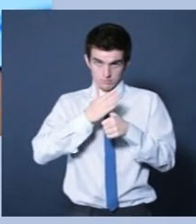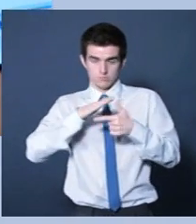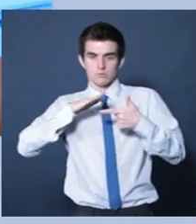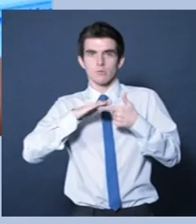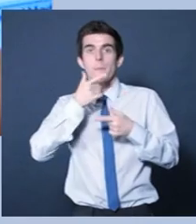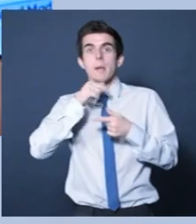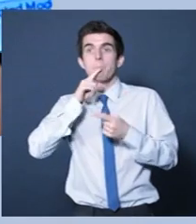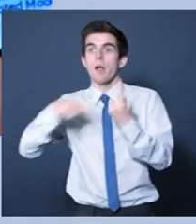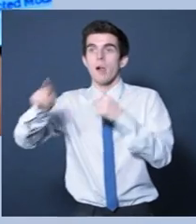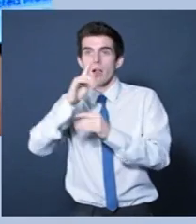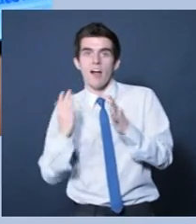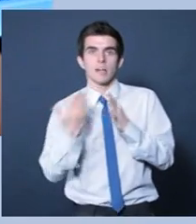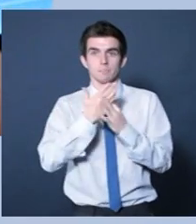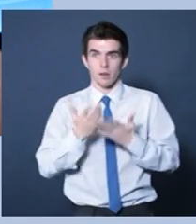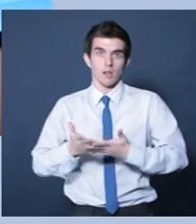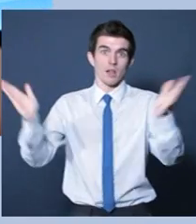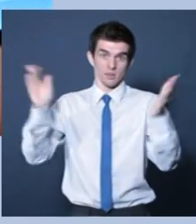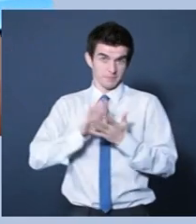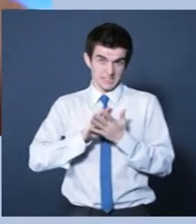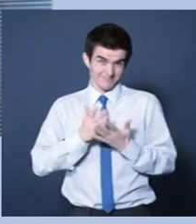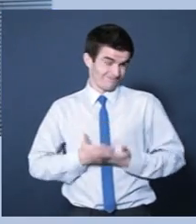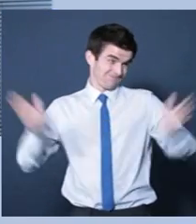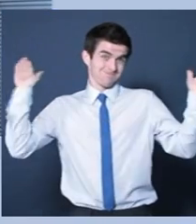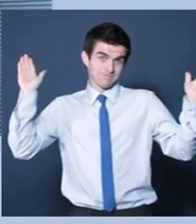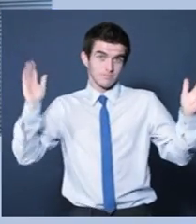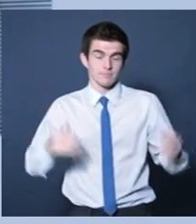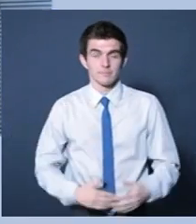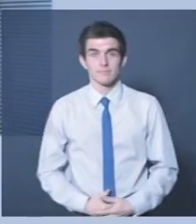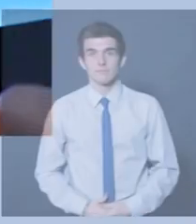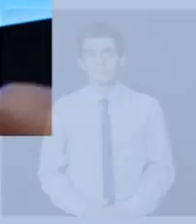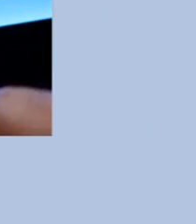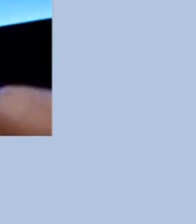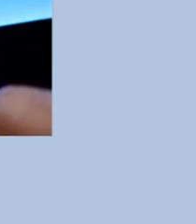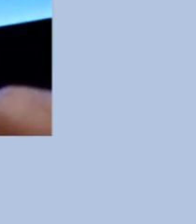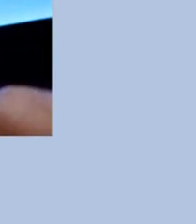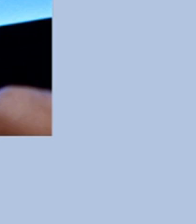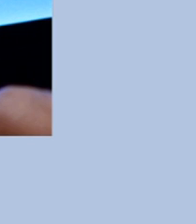website is developed to good accessibility and usability standards, it's a win-win for everyone.